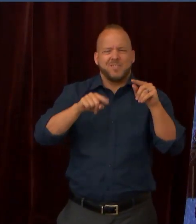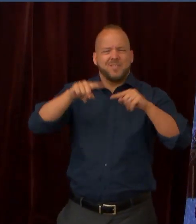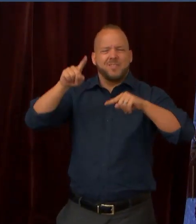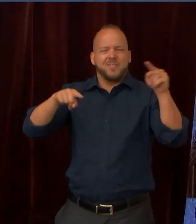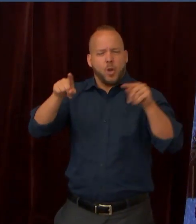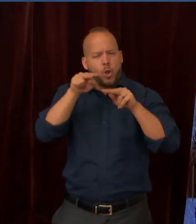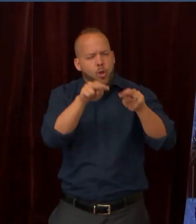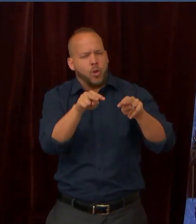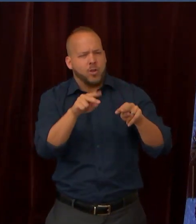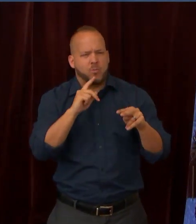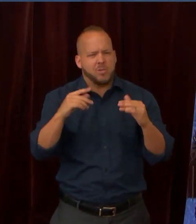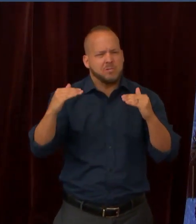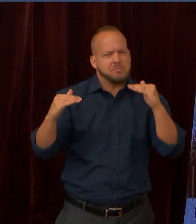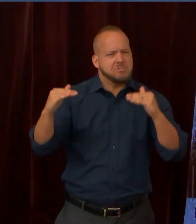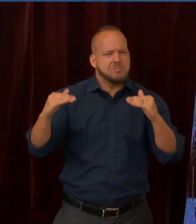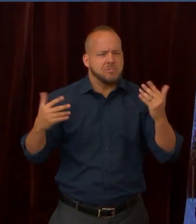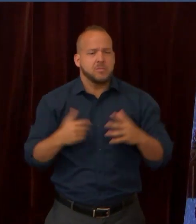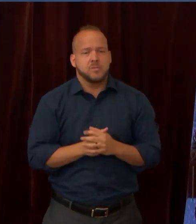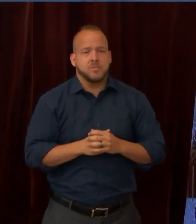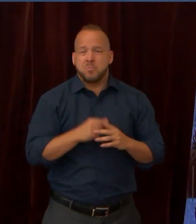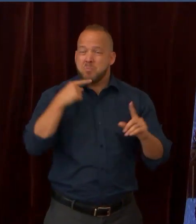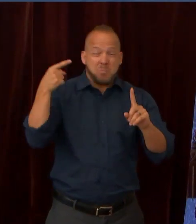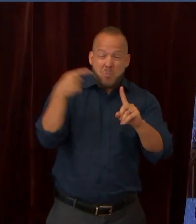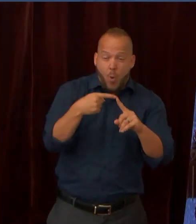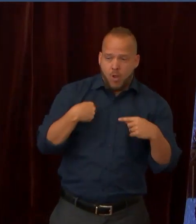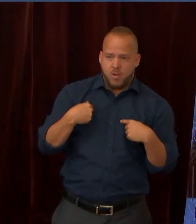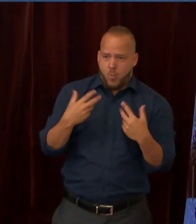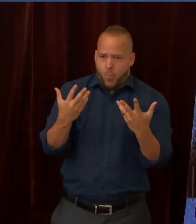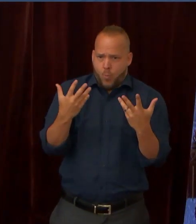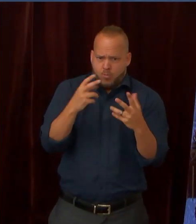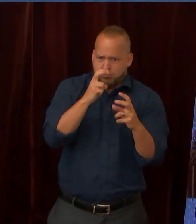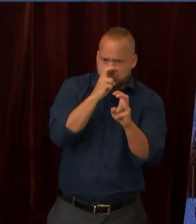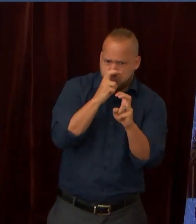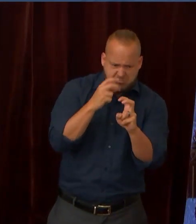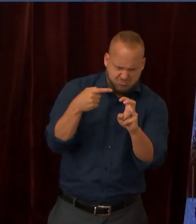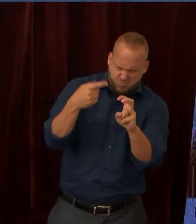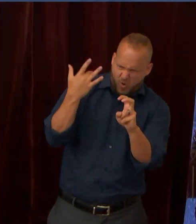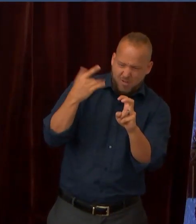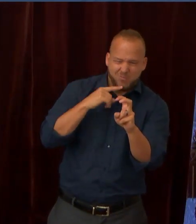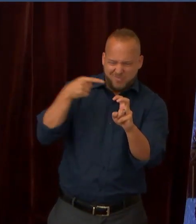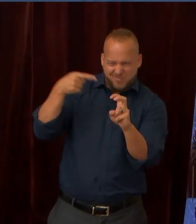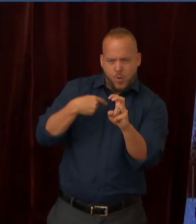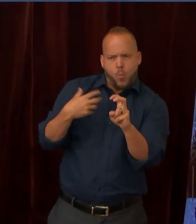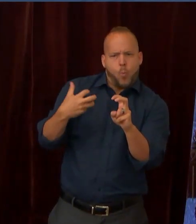And that's the decisions we're making. Next question comes from Jerry with the Everett Herald.